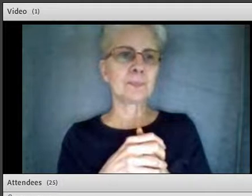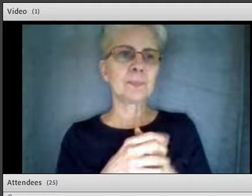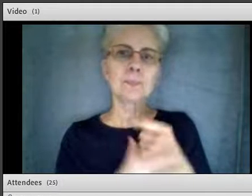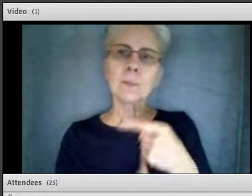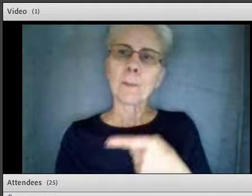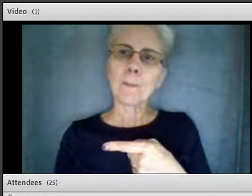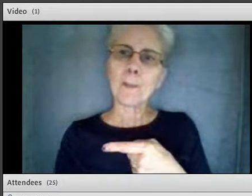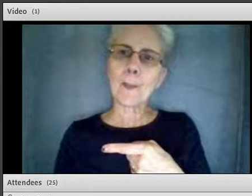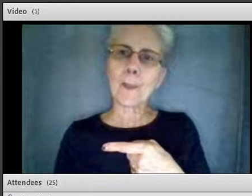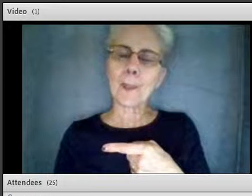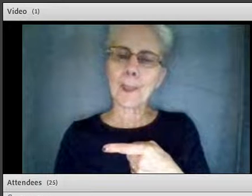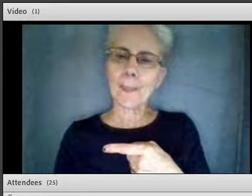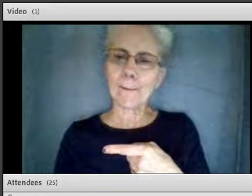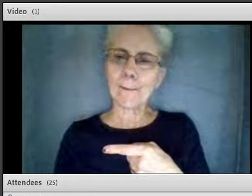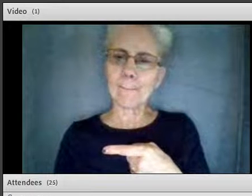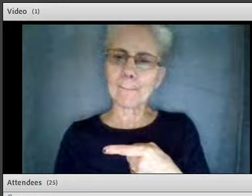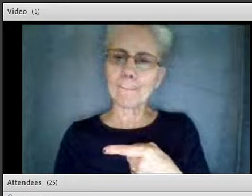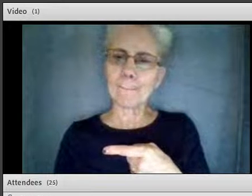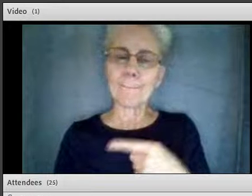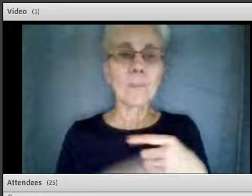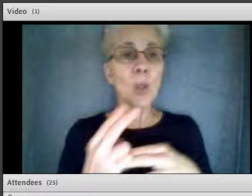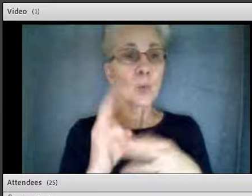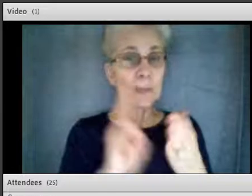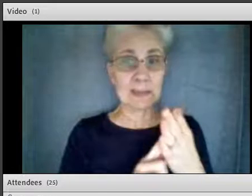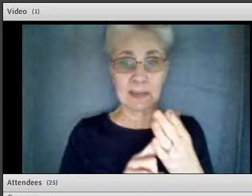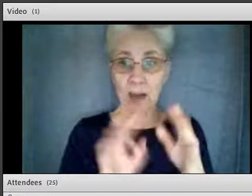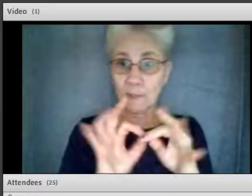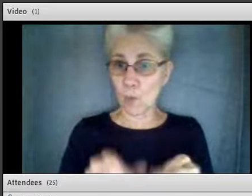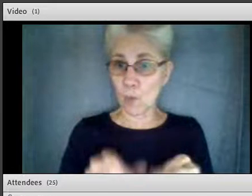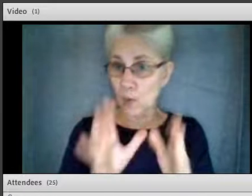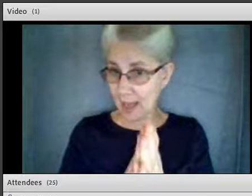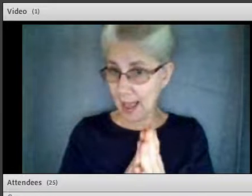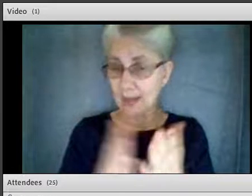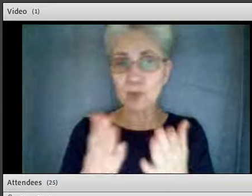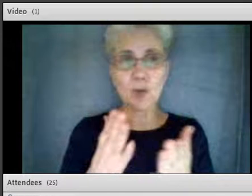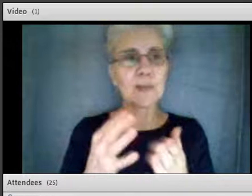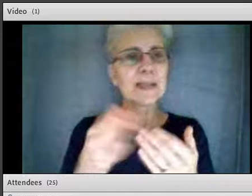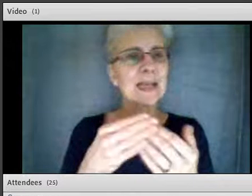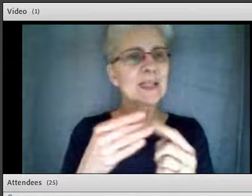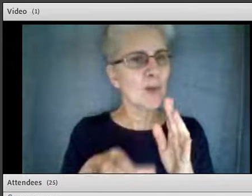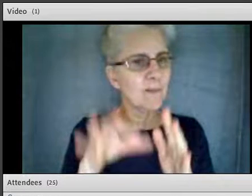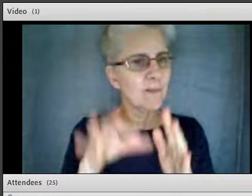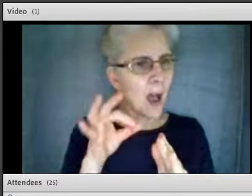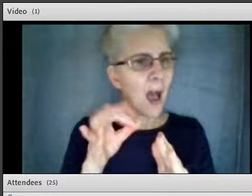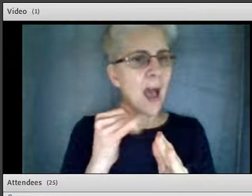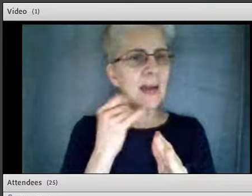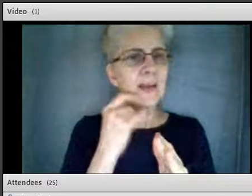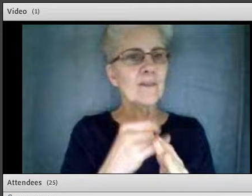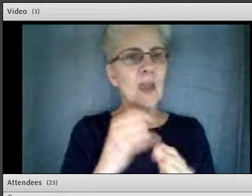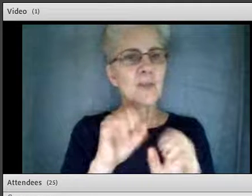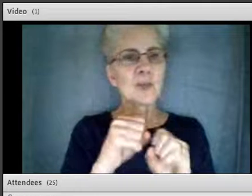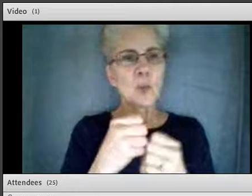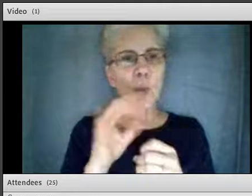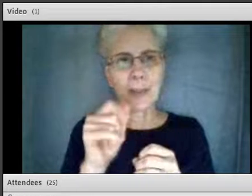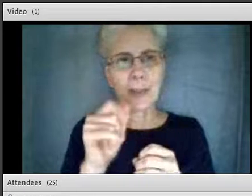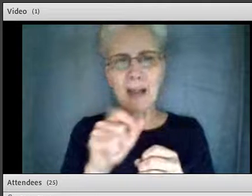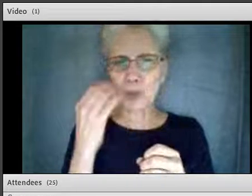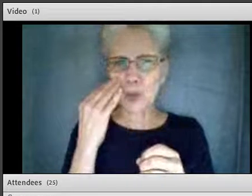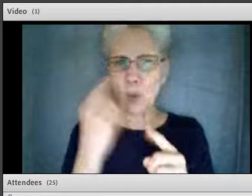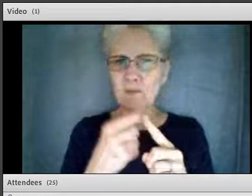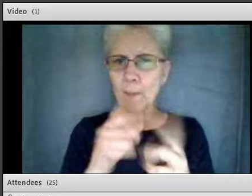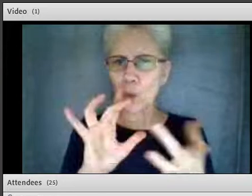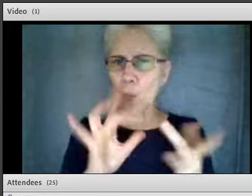Using sign-up forms, ask us services, easy to find social. If you have social media, I should know it from your website. I should be able to find all of